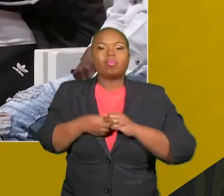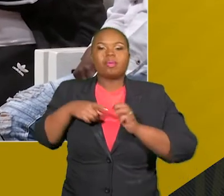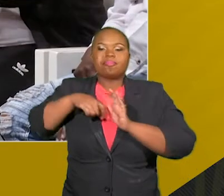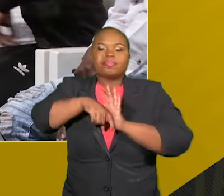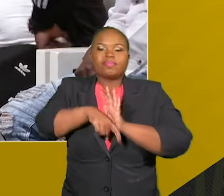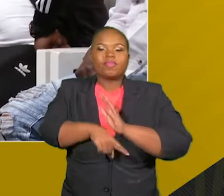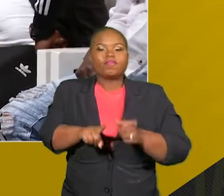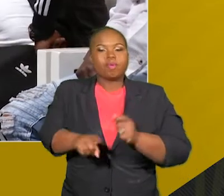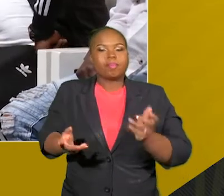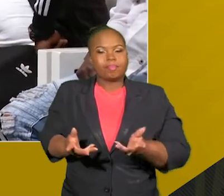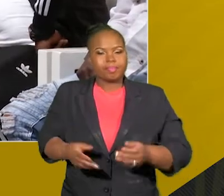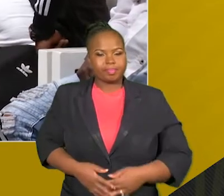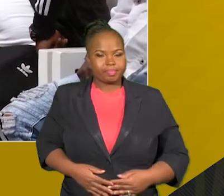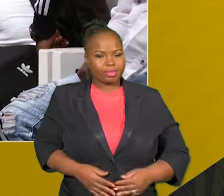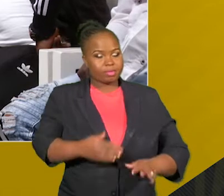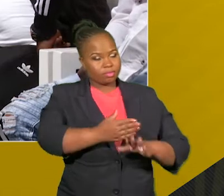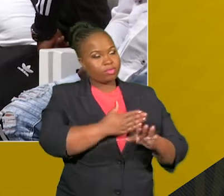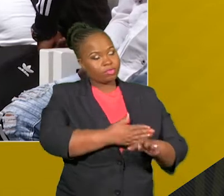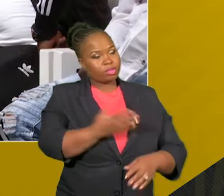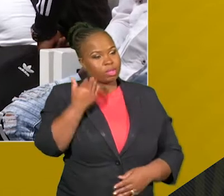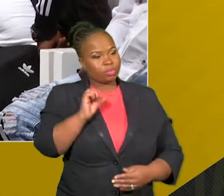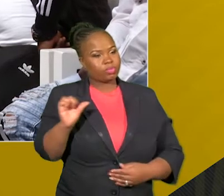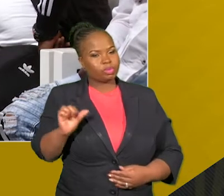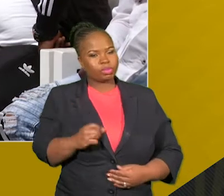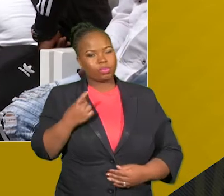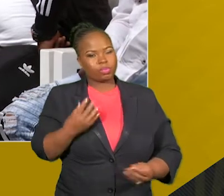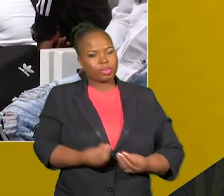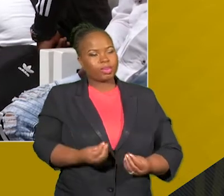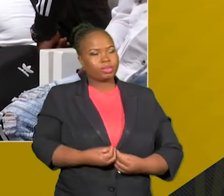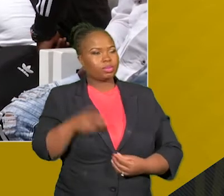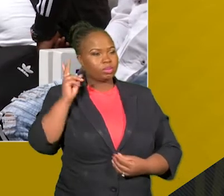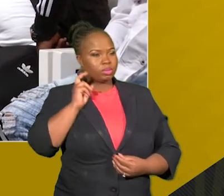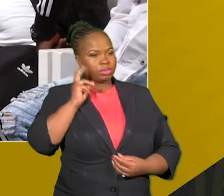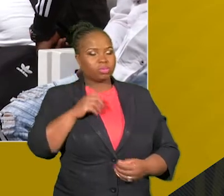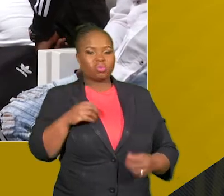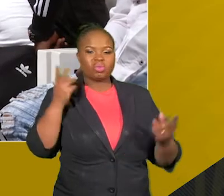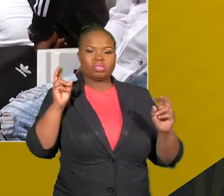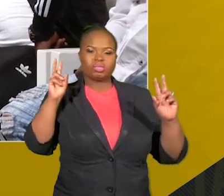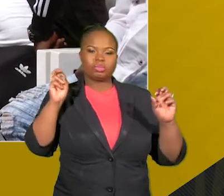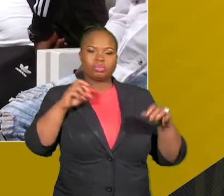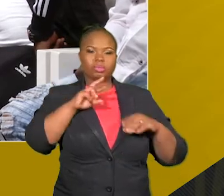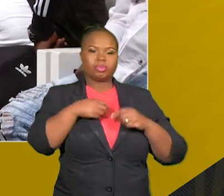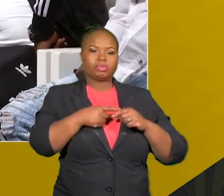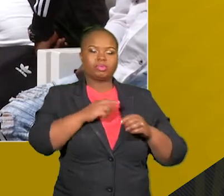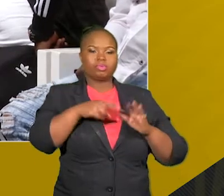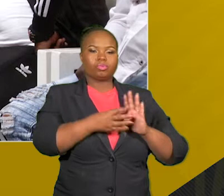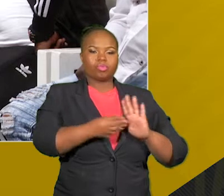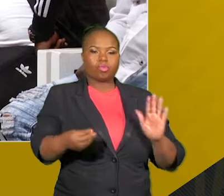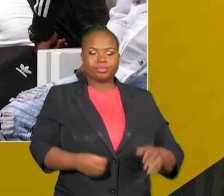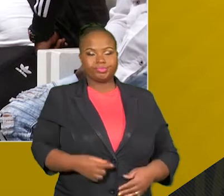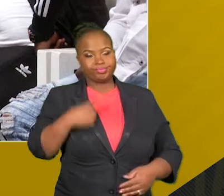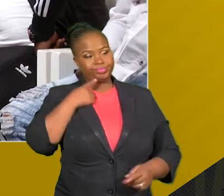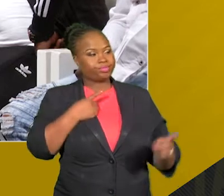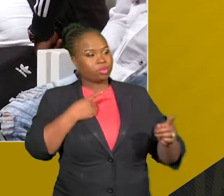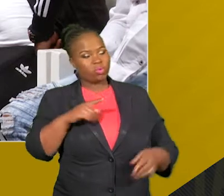we're dealing with. Before, when we had a show last week, one of the things that came was the issue of role models. Uguti, these